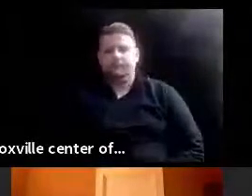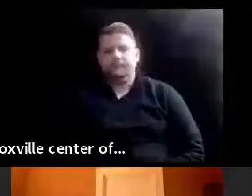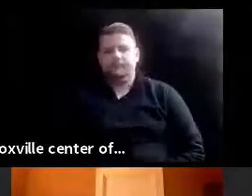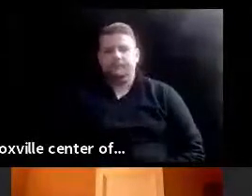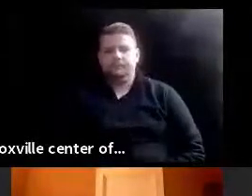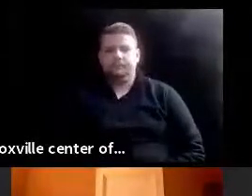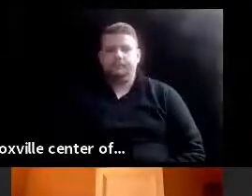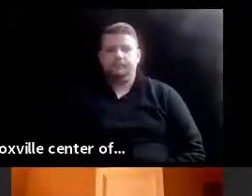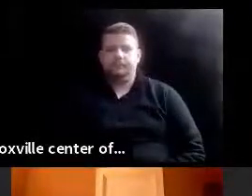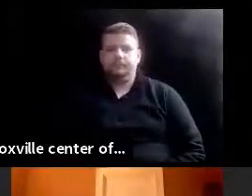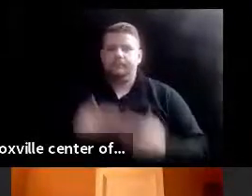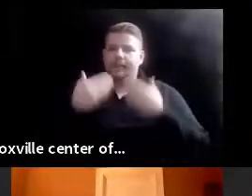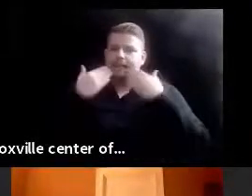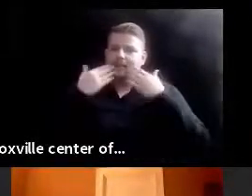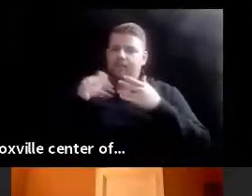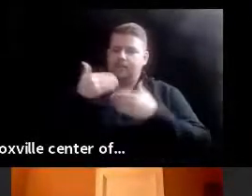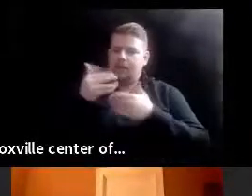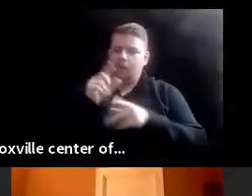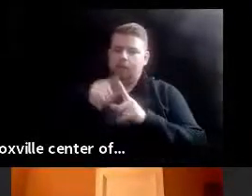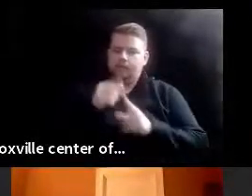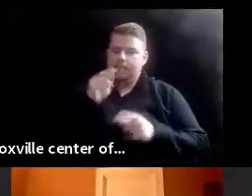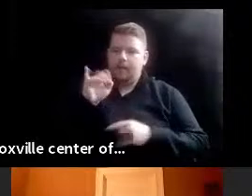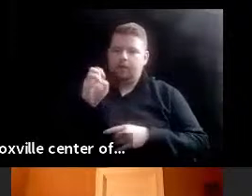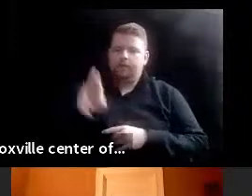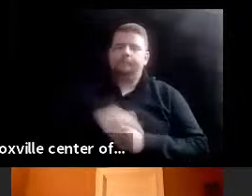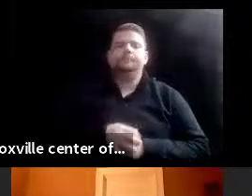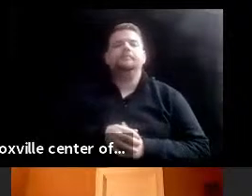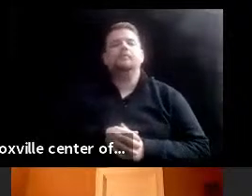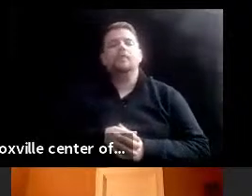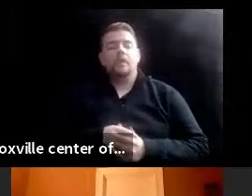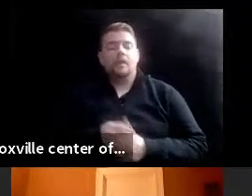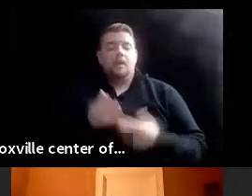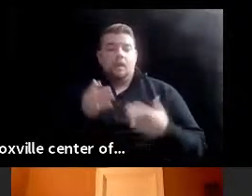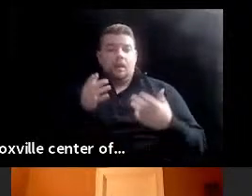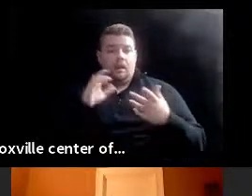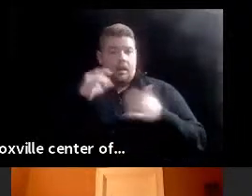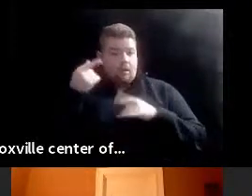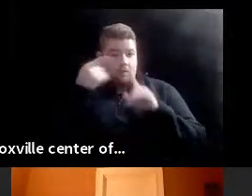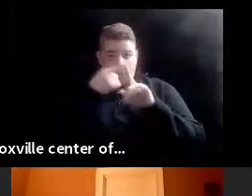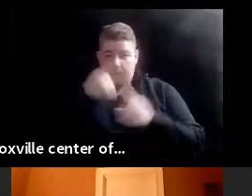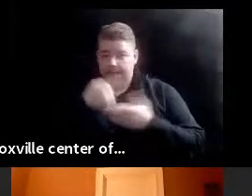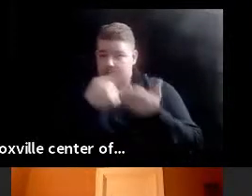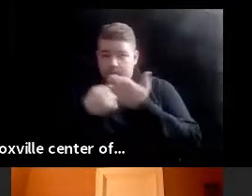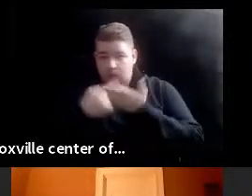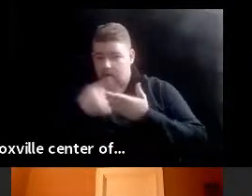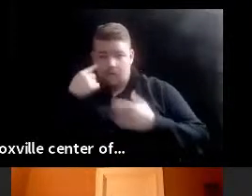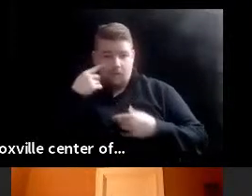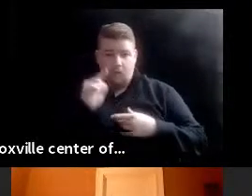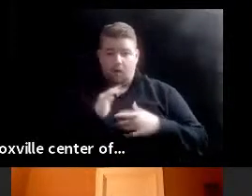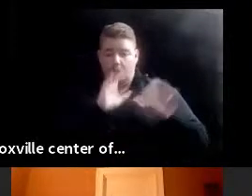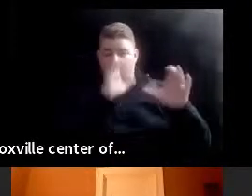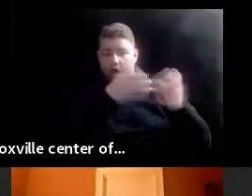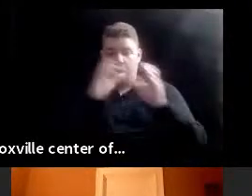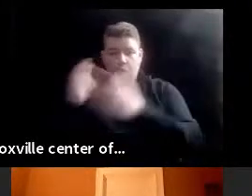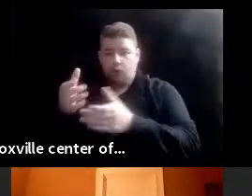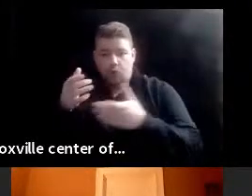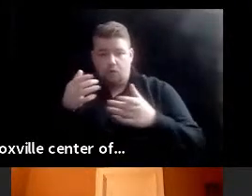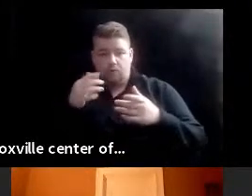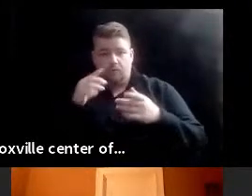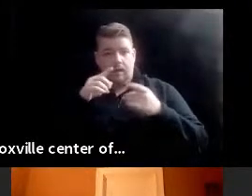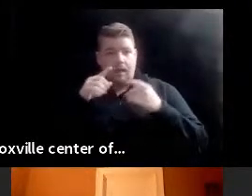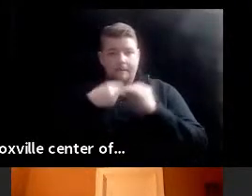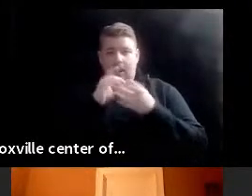Thank you for those kind words, Mayor. Thank you. Any other points of discussion, questions for our group regarding